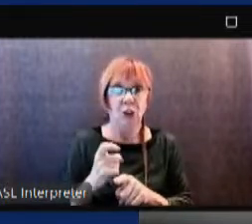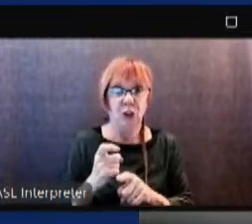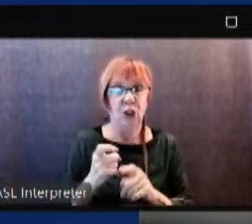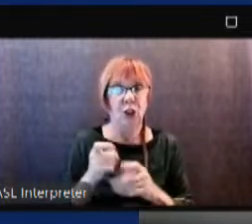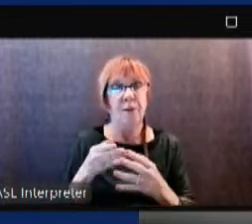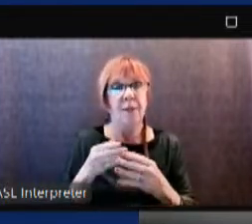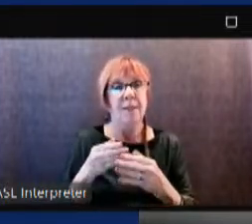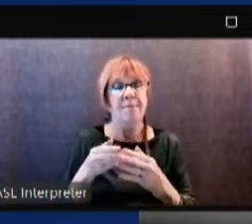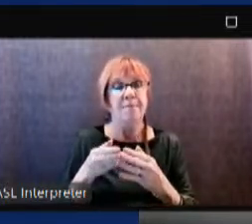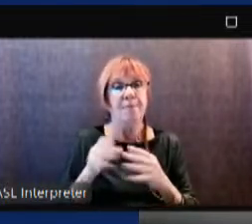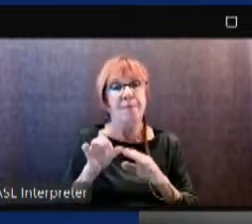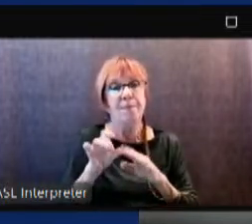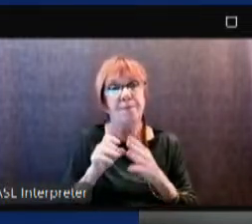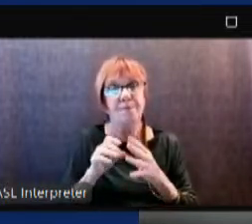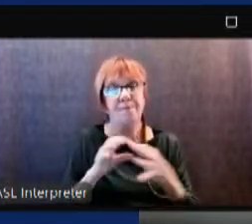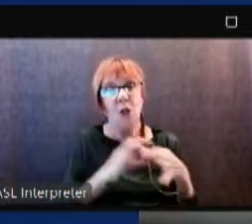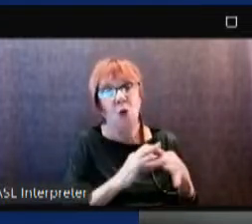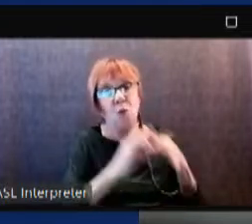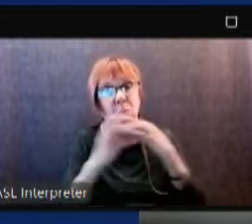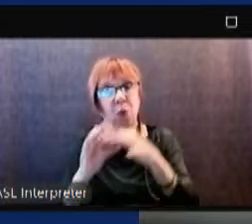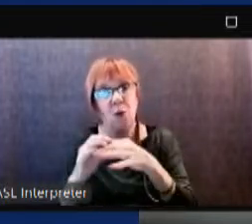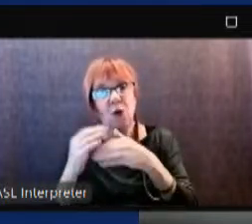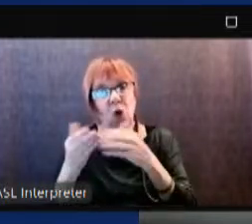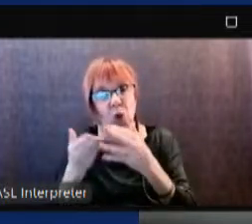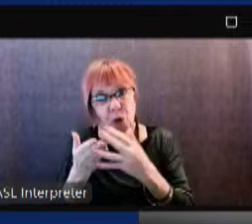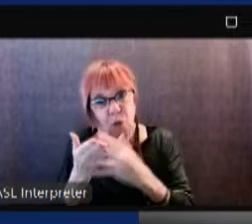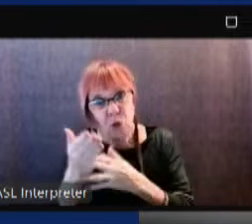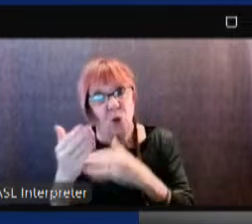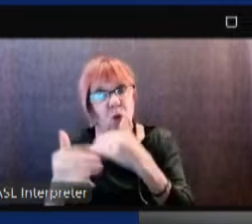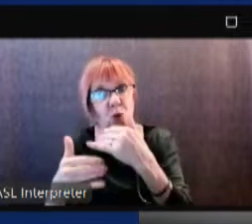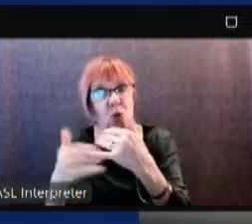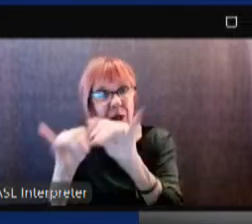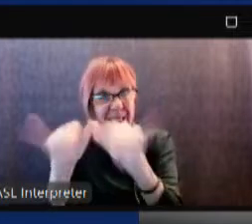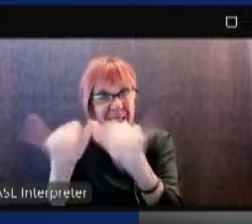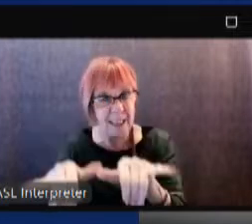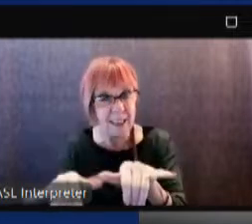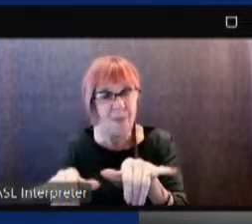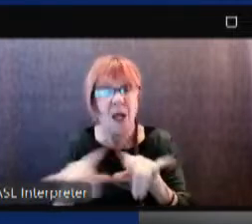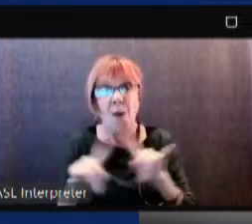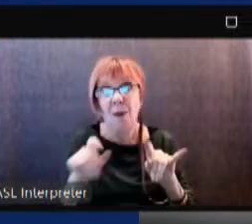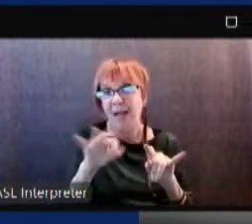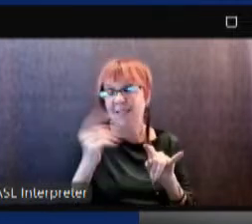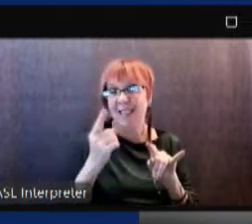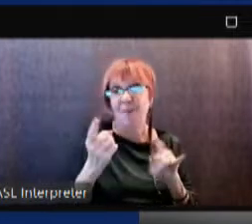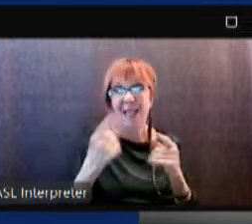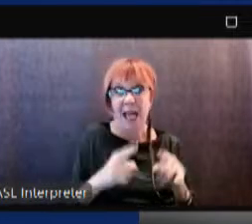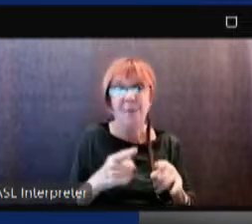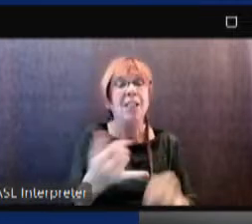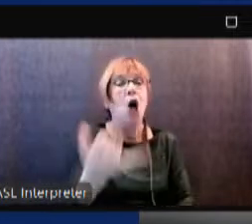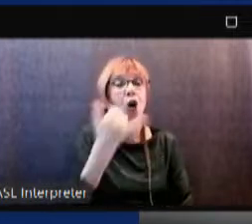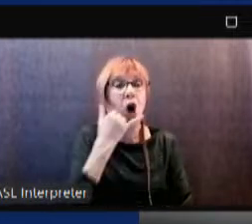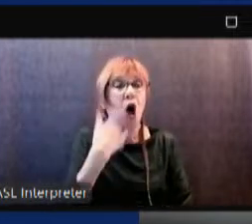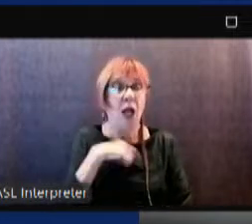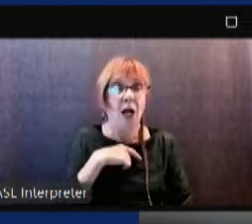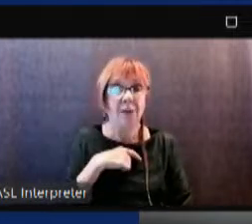system. But let's say for whatever reason, something happens in that process. Please give our debris hotline a call,